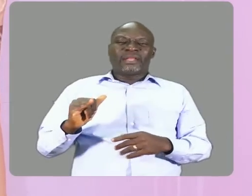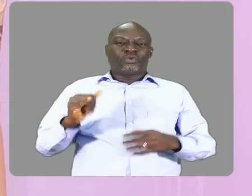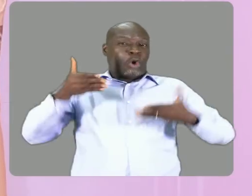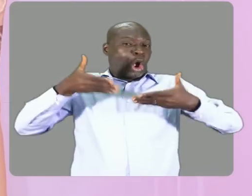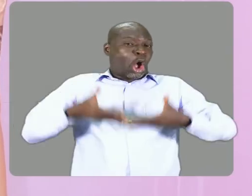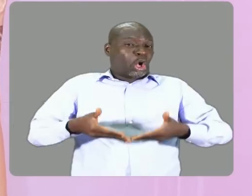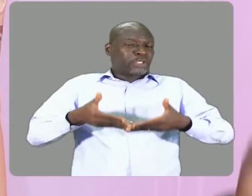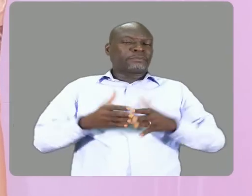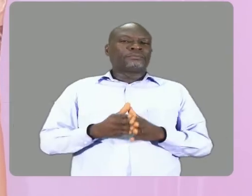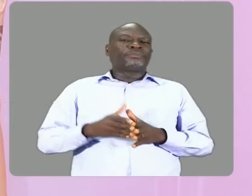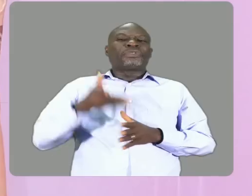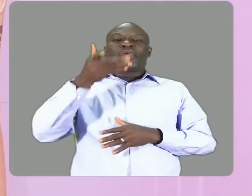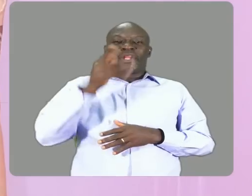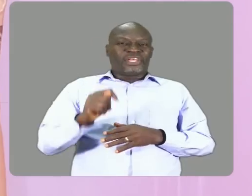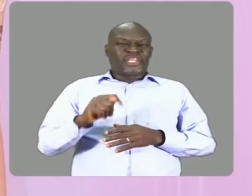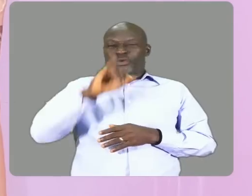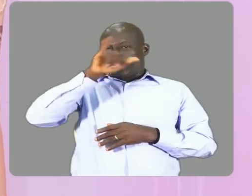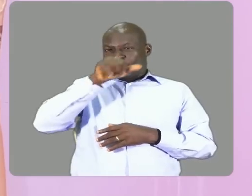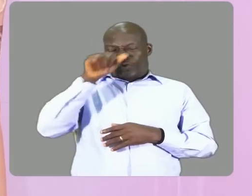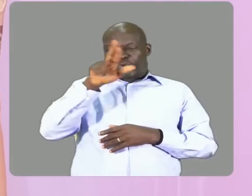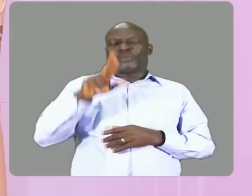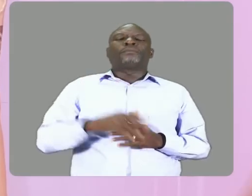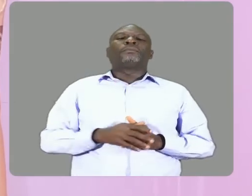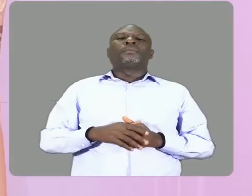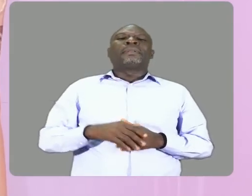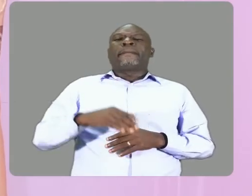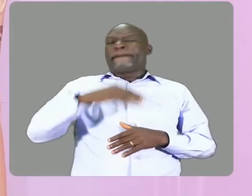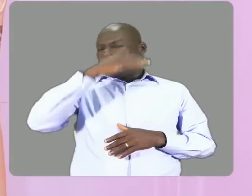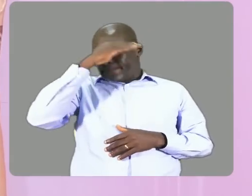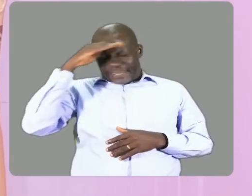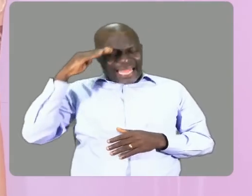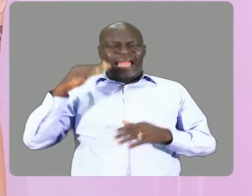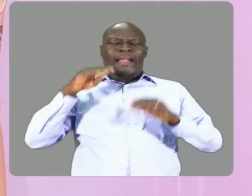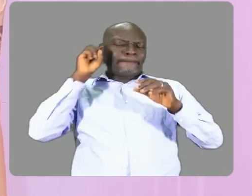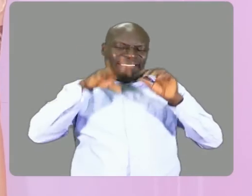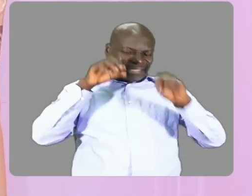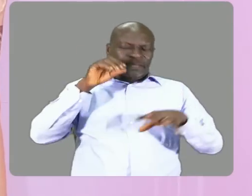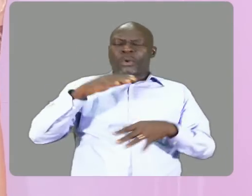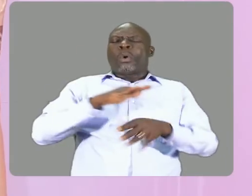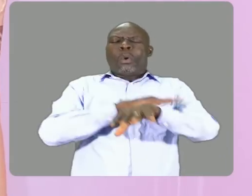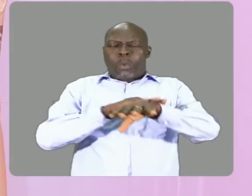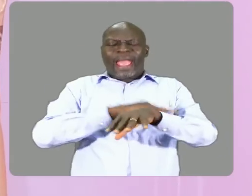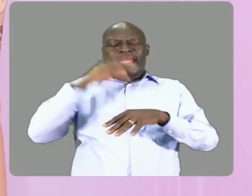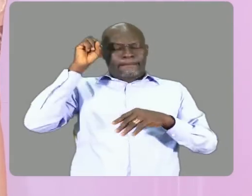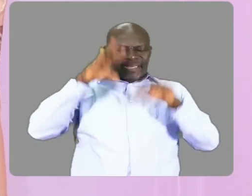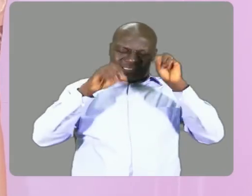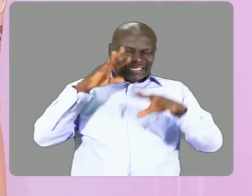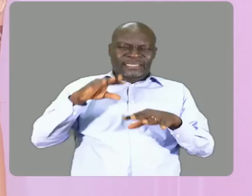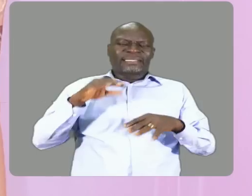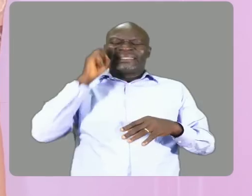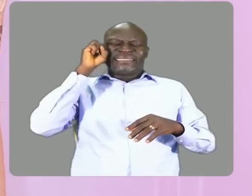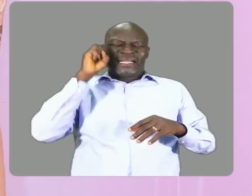occultism. Omo resorted to paganism, black magic, white magic, sorcery,